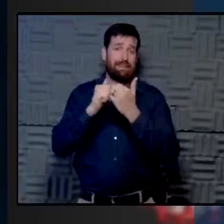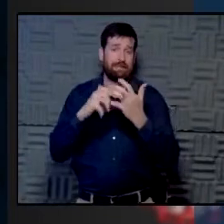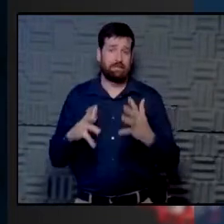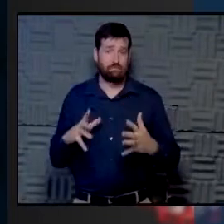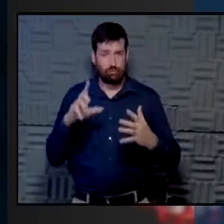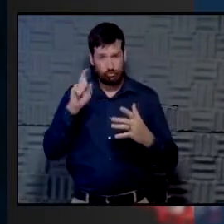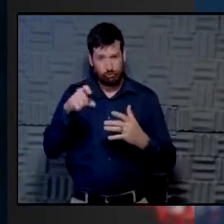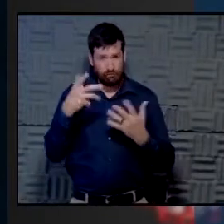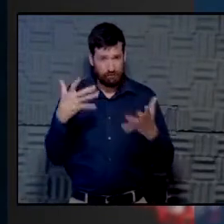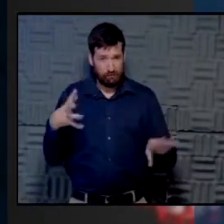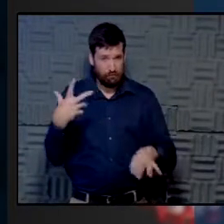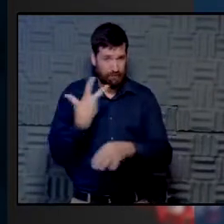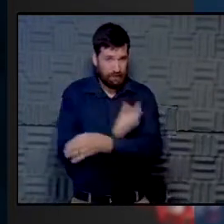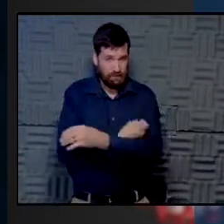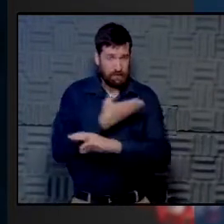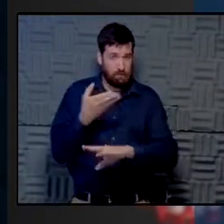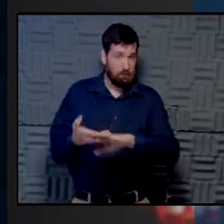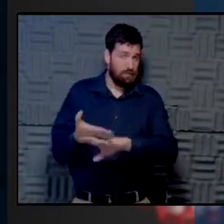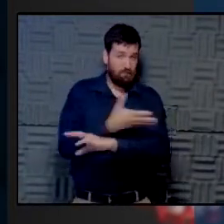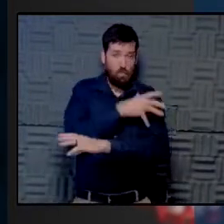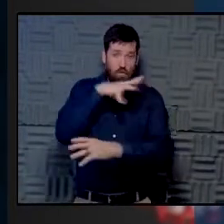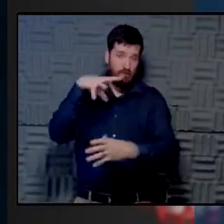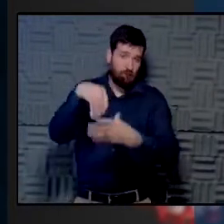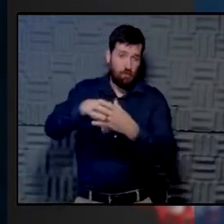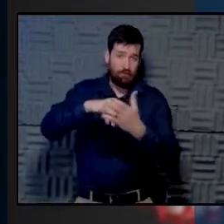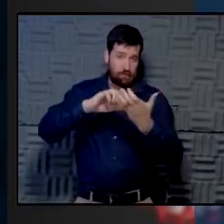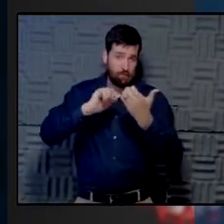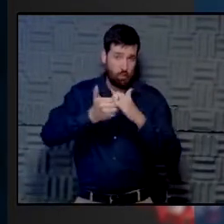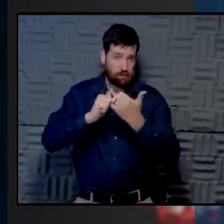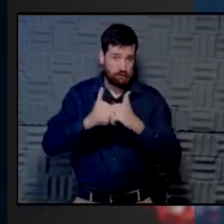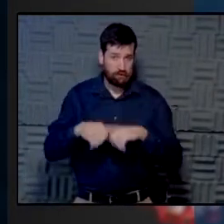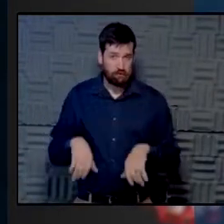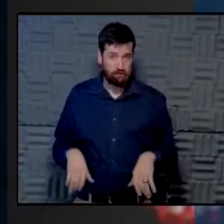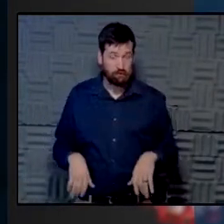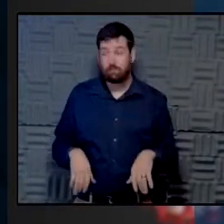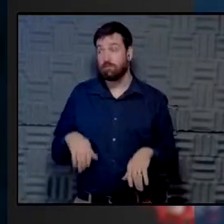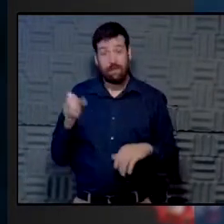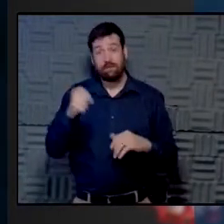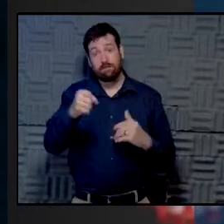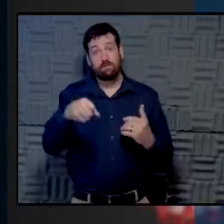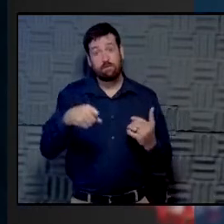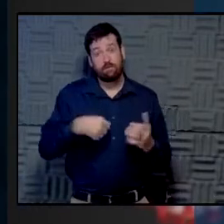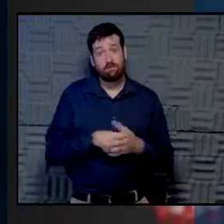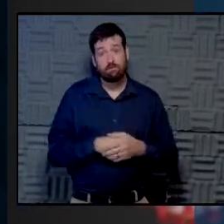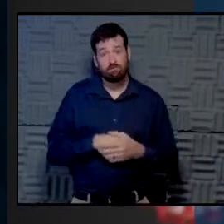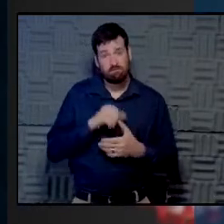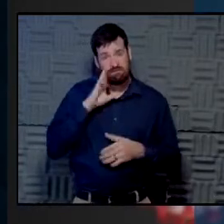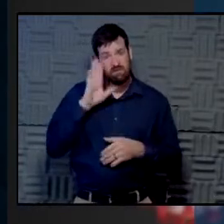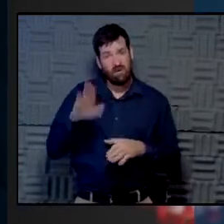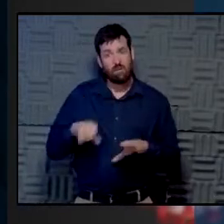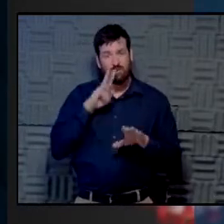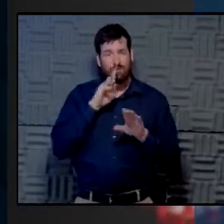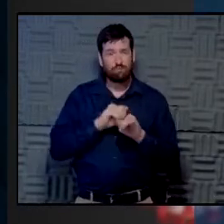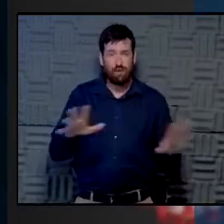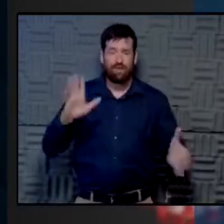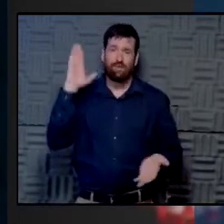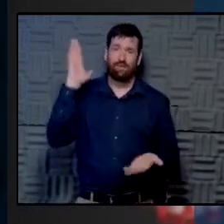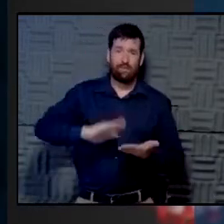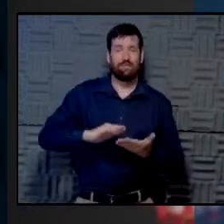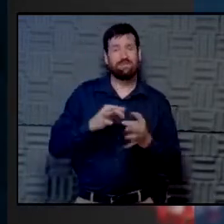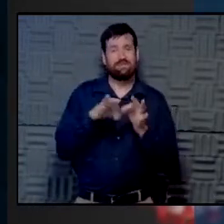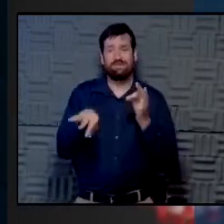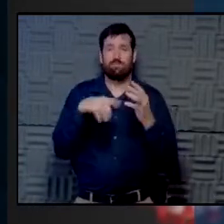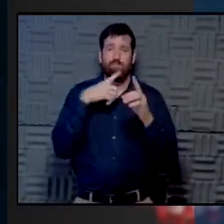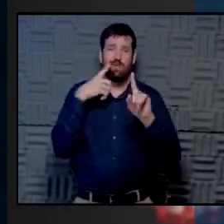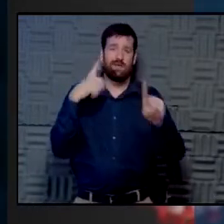for COVID-19 prior to participating in sports? Yeah, and we know that it can prevent the spread of transmission, so I think the simple answer